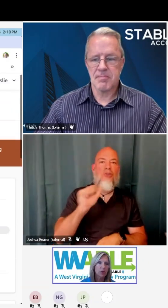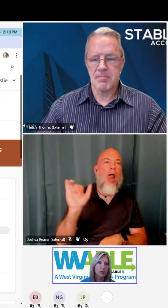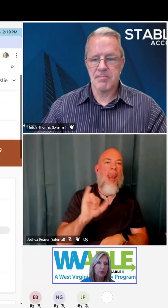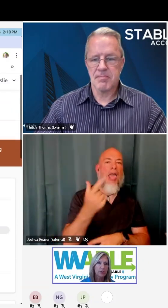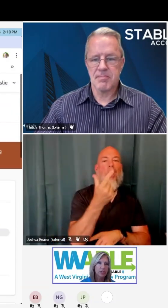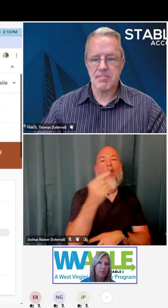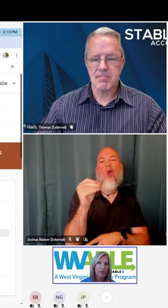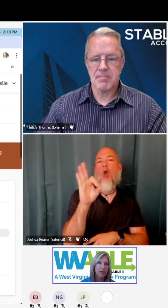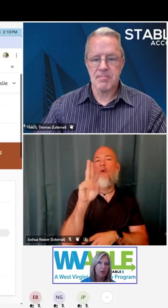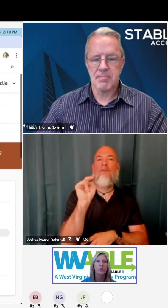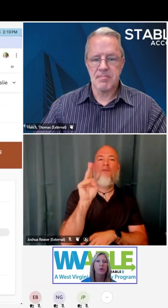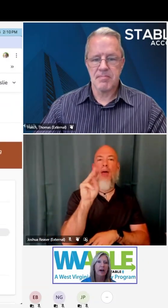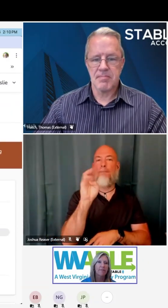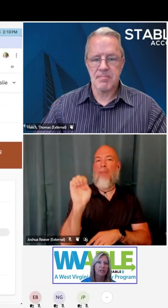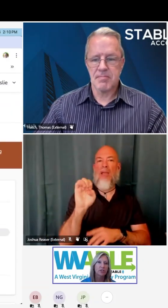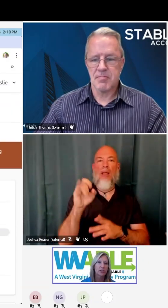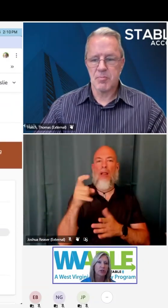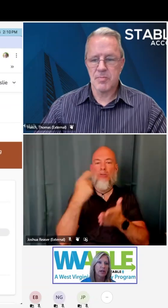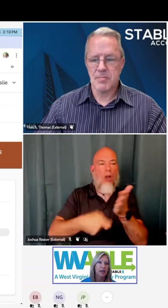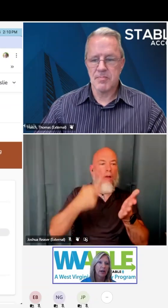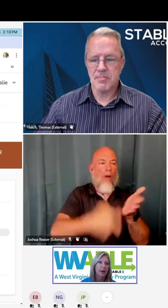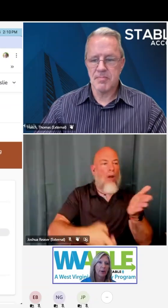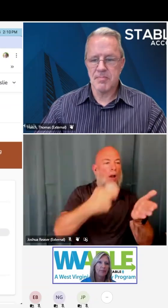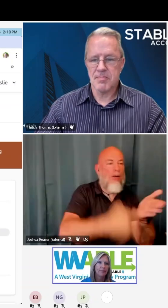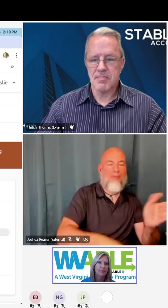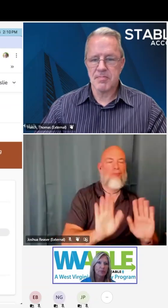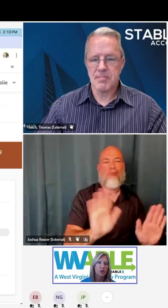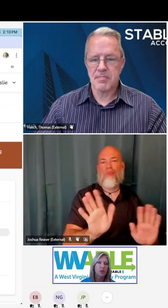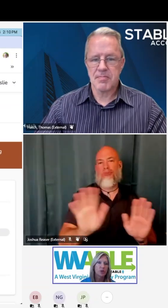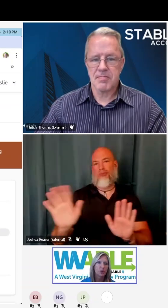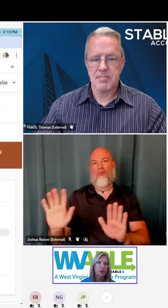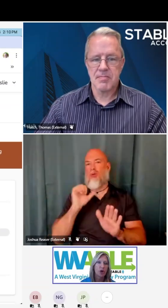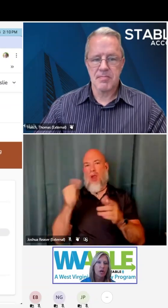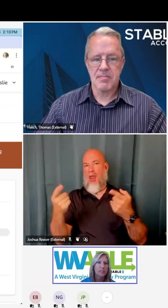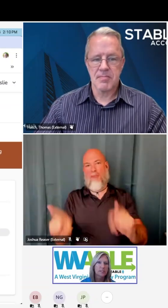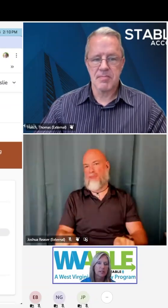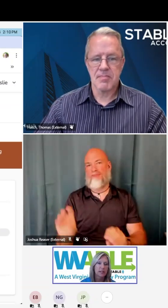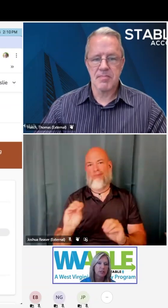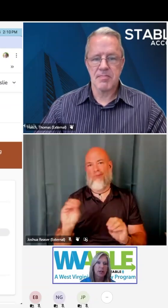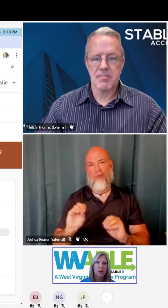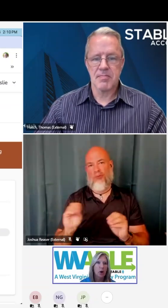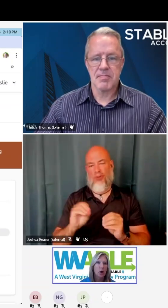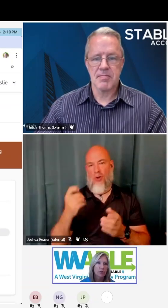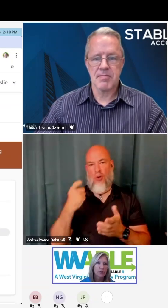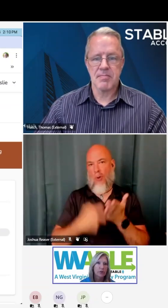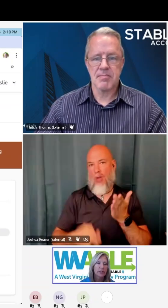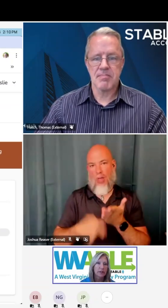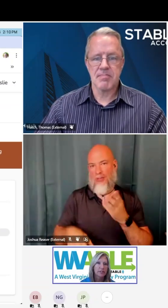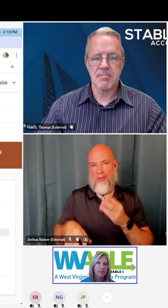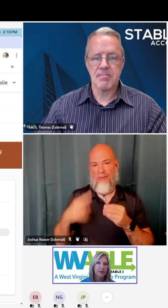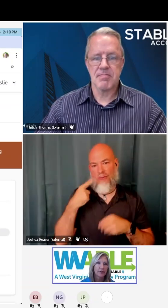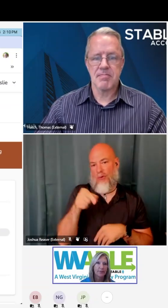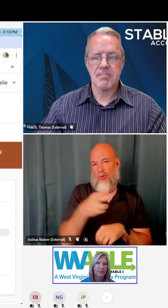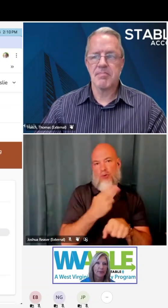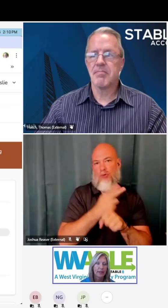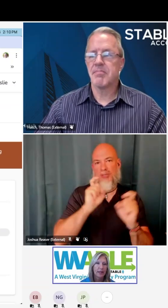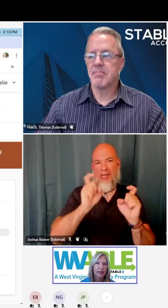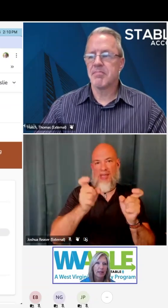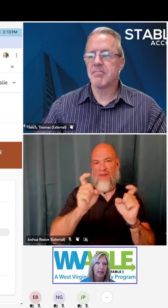to charge you each time that you use that feature. There's no cost to anyone for using the